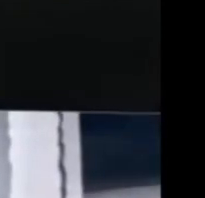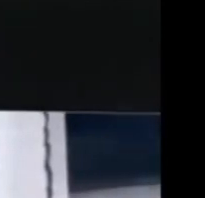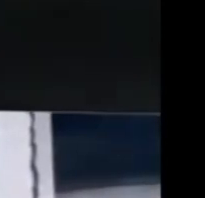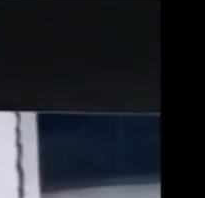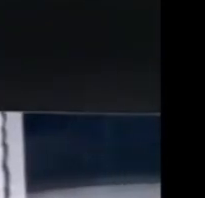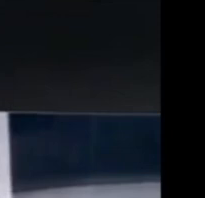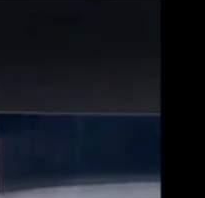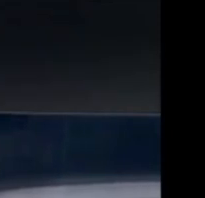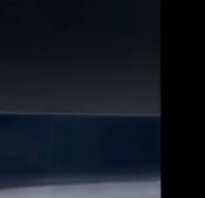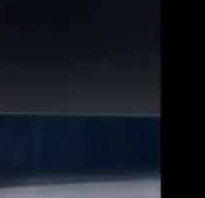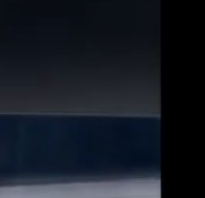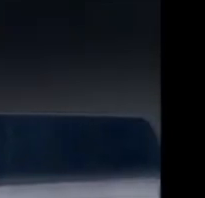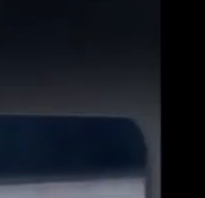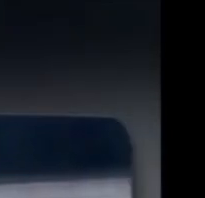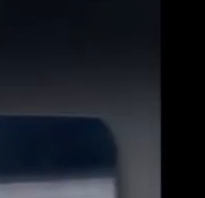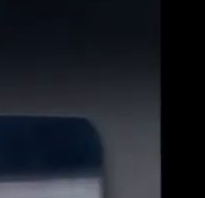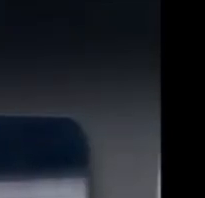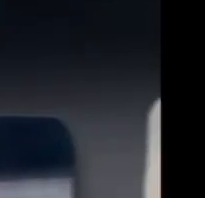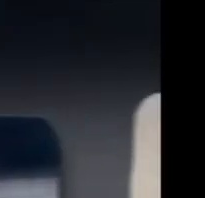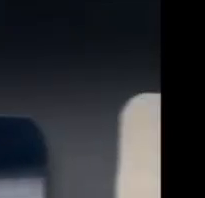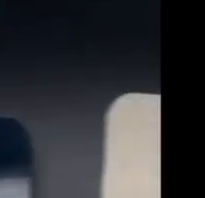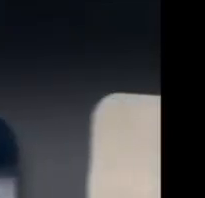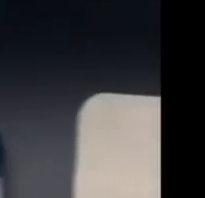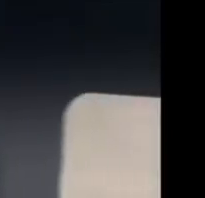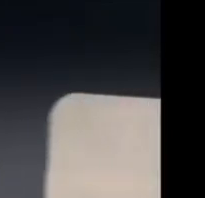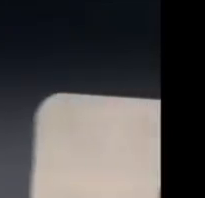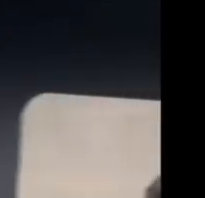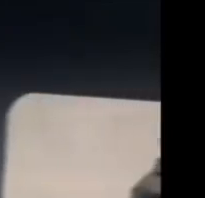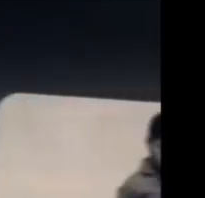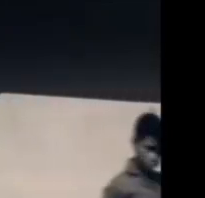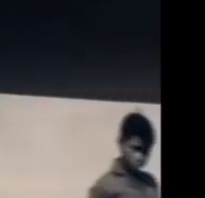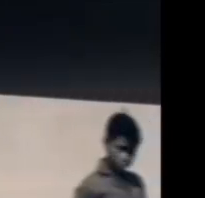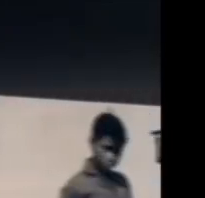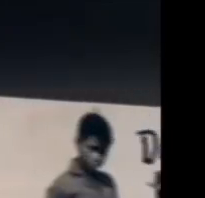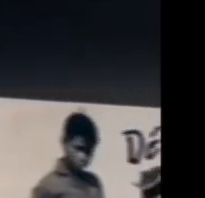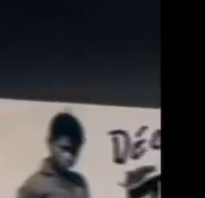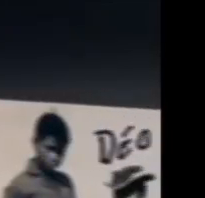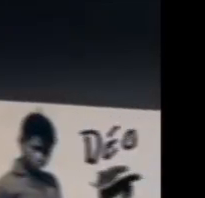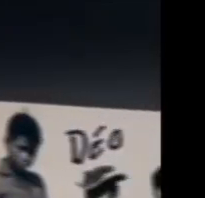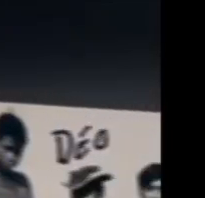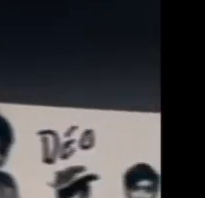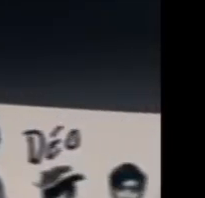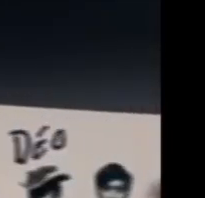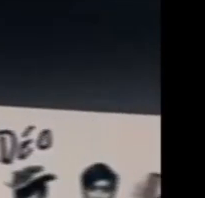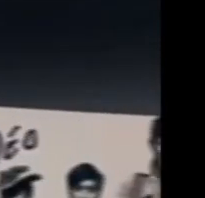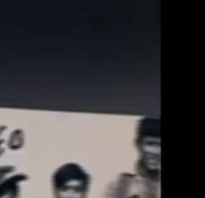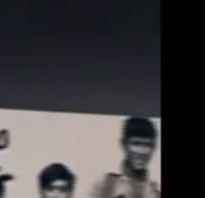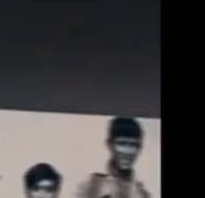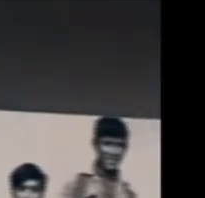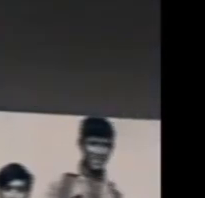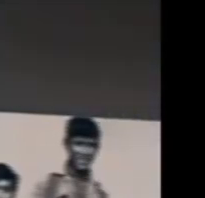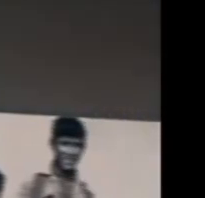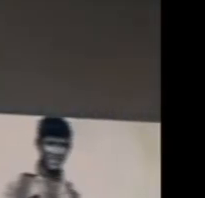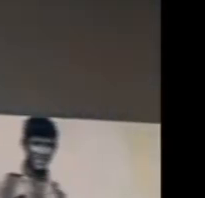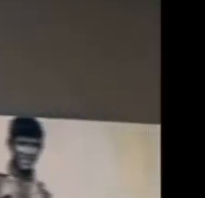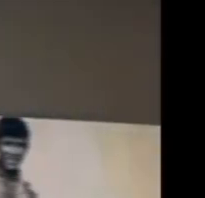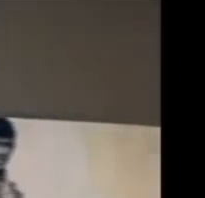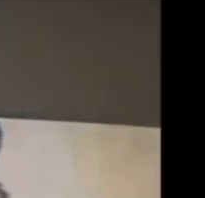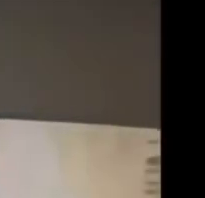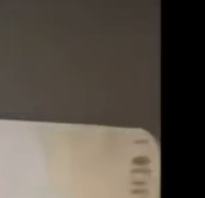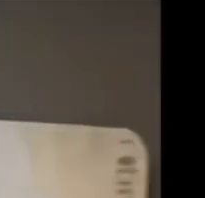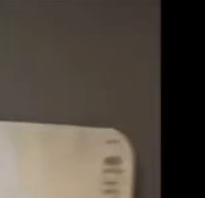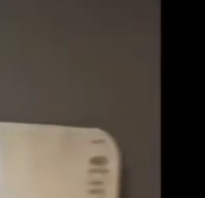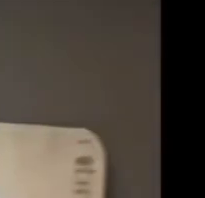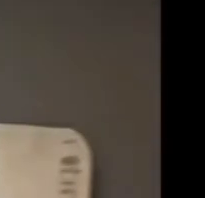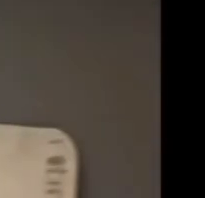the same someone on the ground. He bowed his head, closed his eyes.